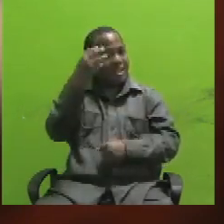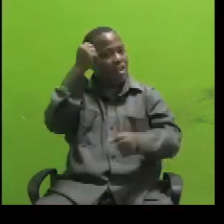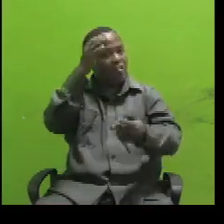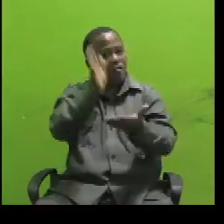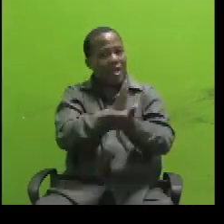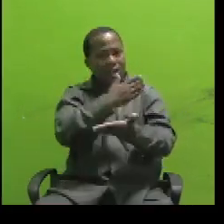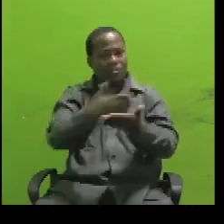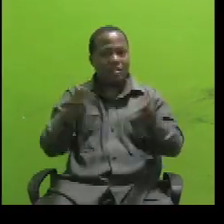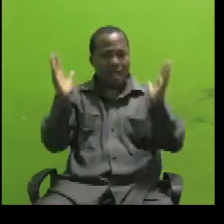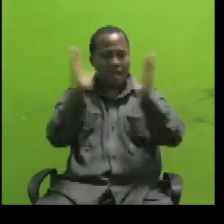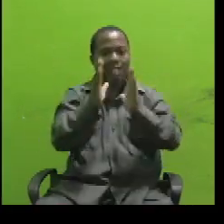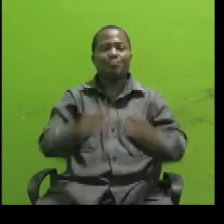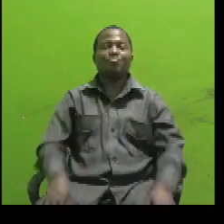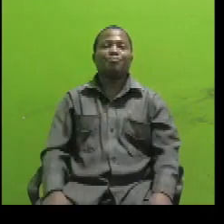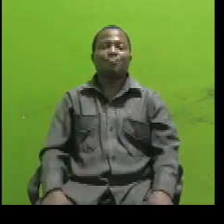clap.